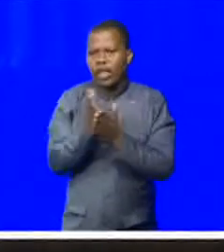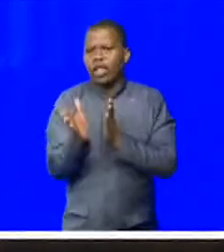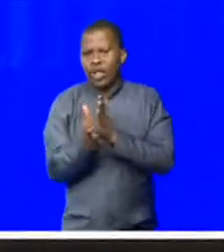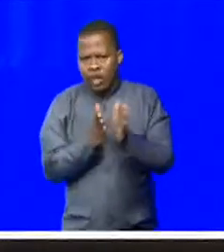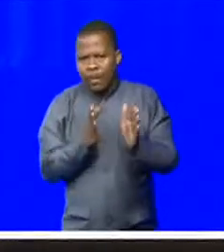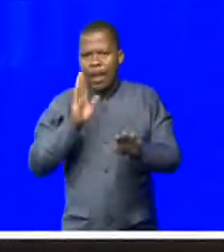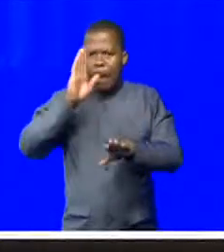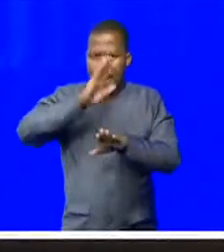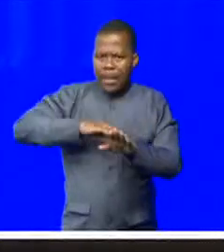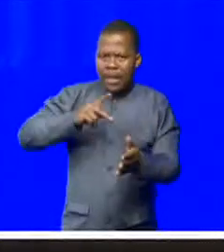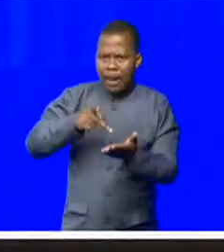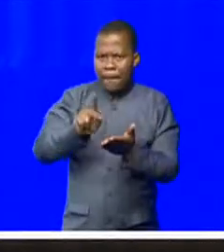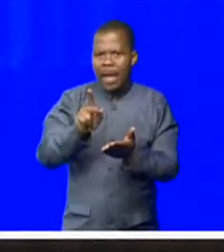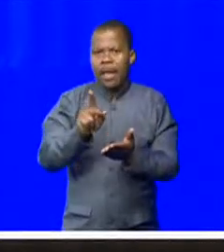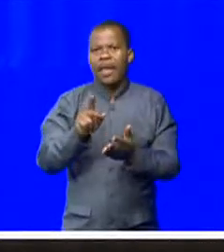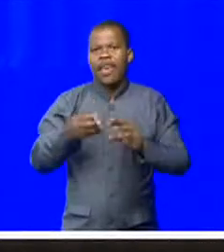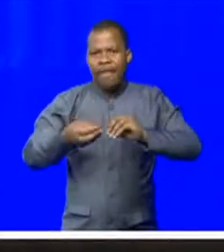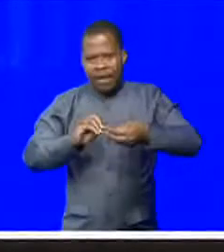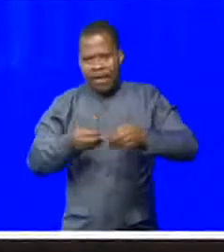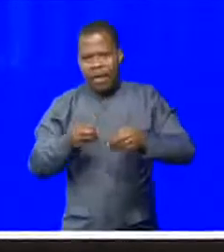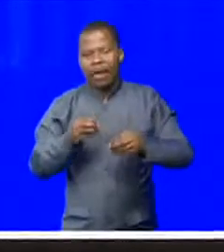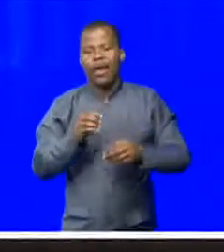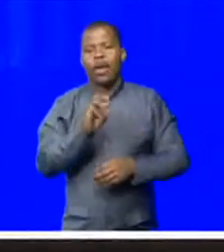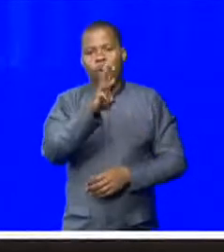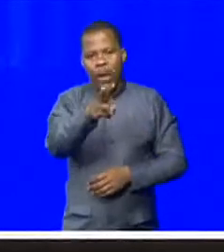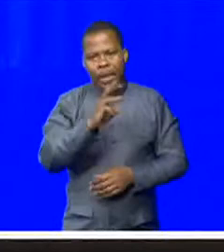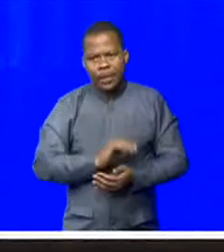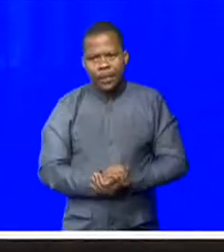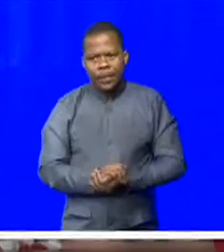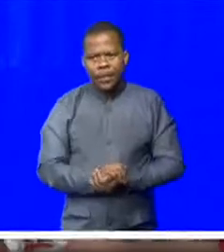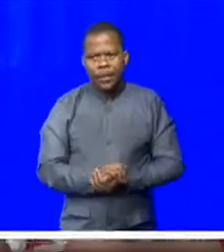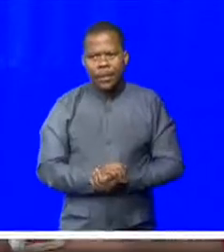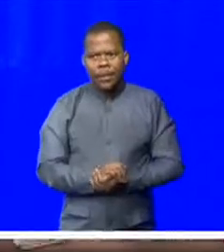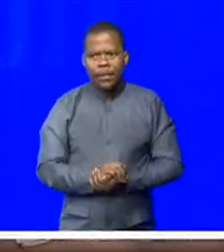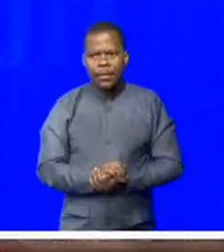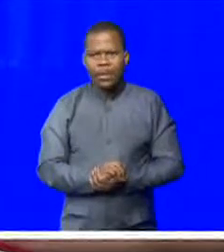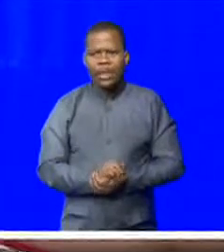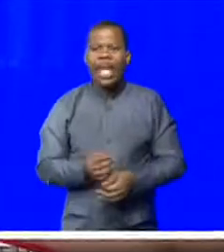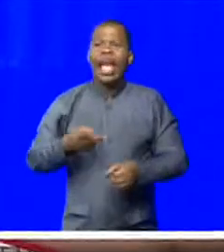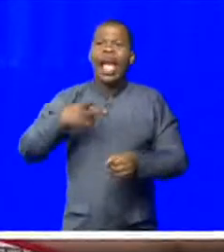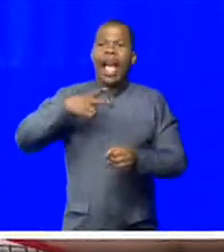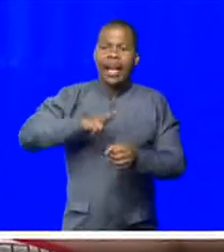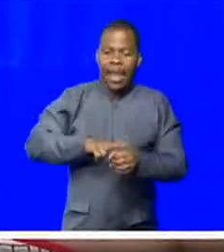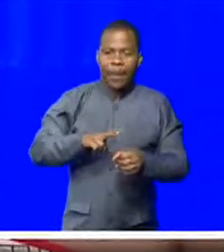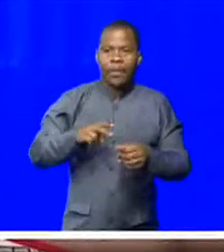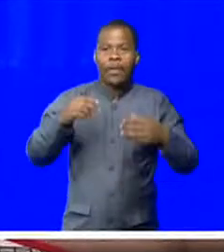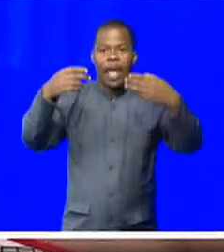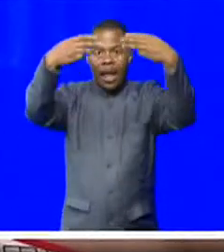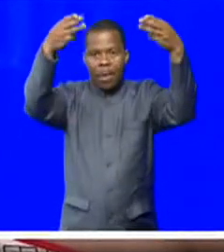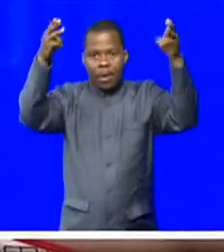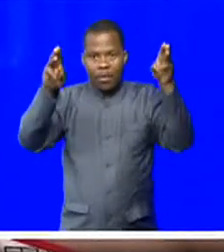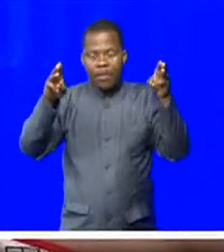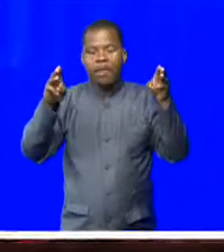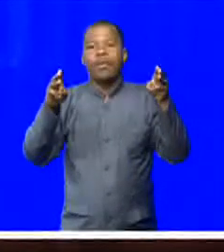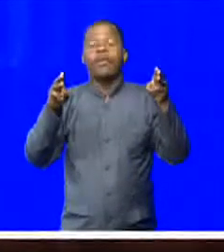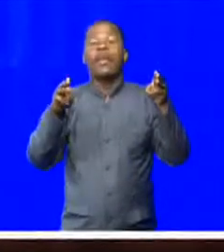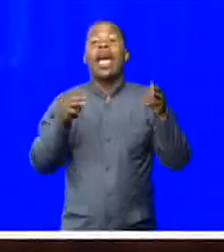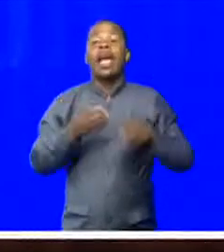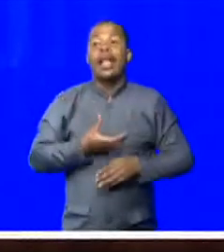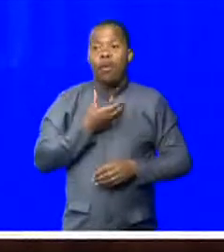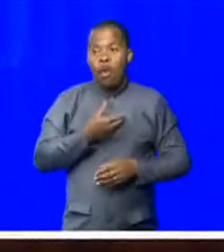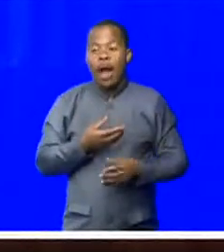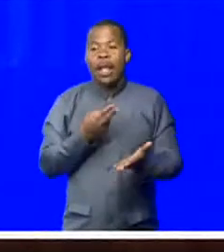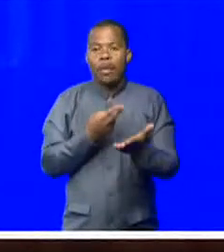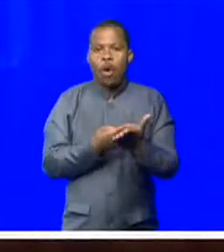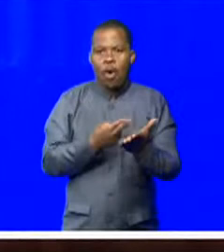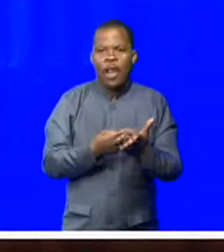tahulumende vele abe forced ukuthi ay renovate lendlu. The House of Senate then adopted the report of the Portfolio Committee